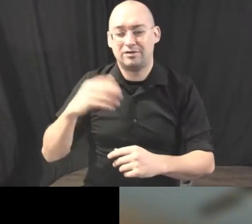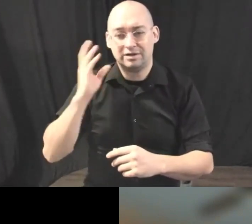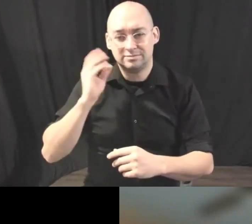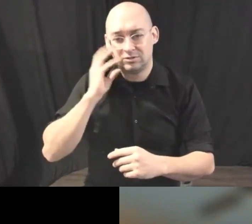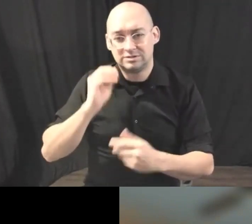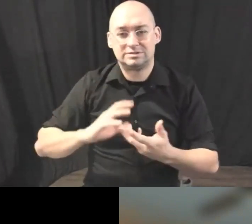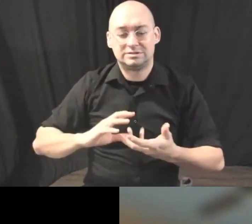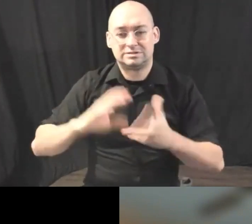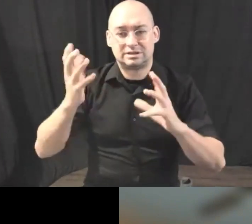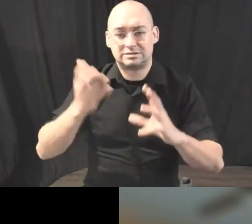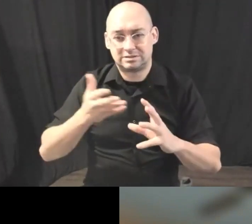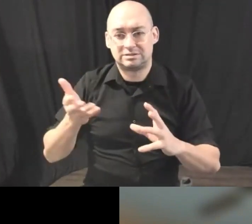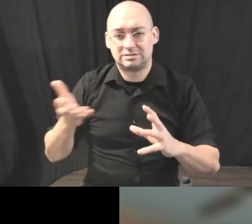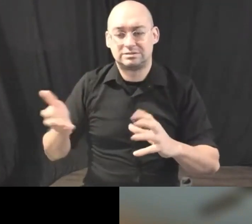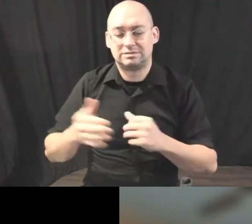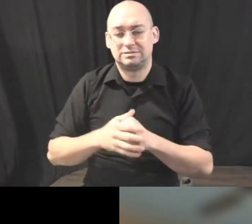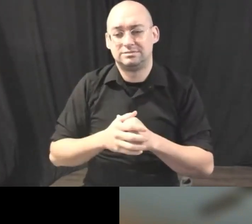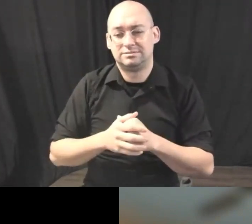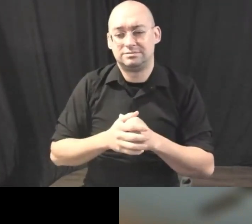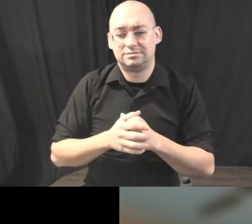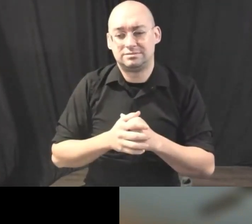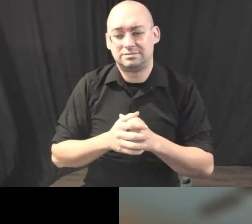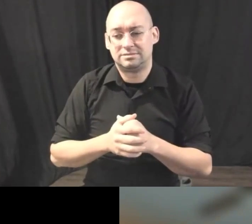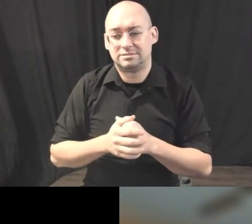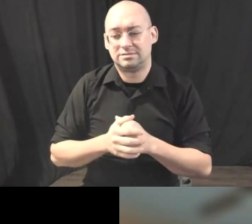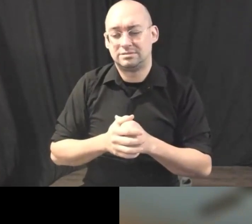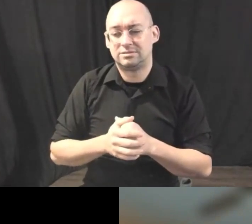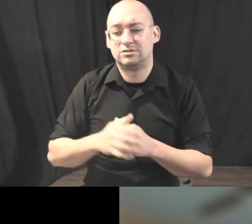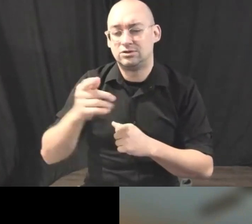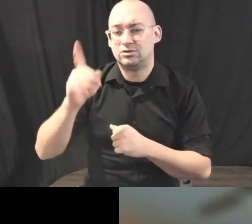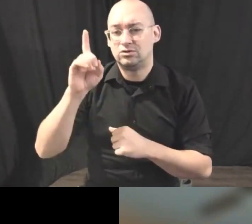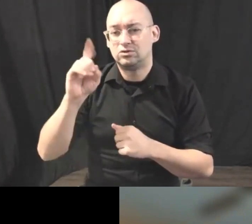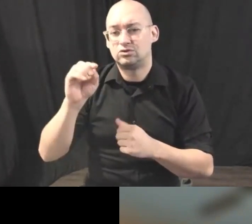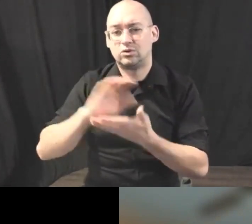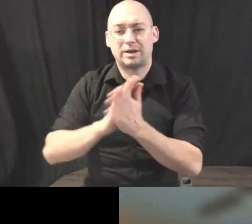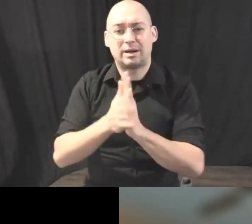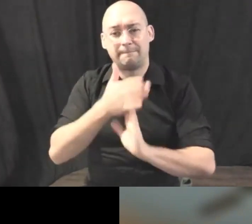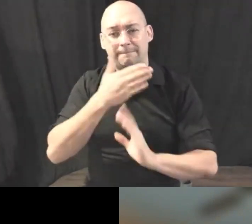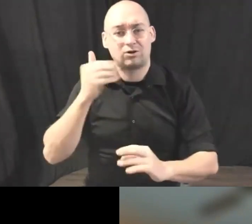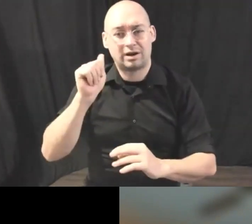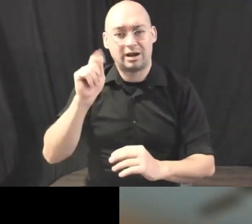the full time of being here for the last 10 years. So you do get better at it, it's true.